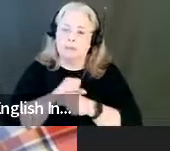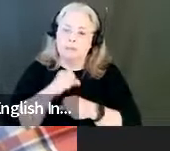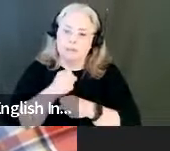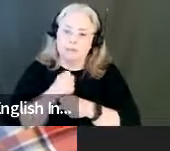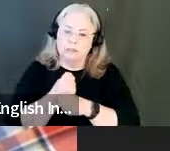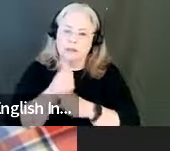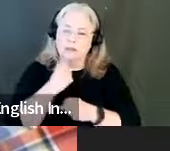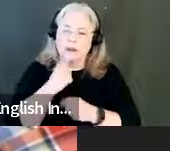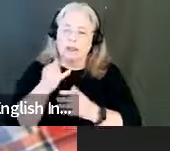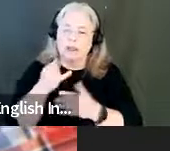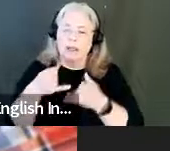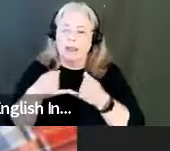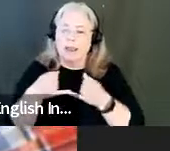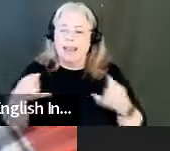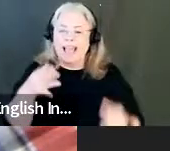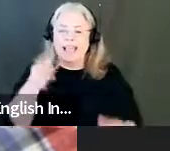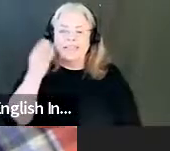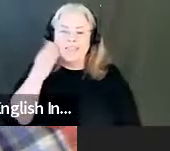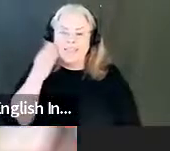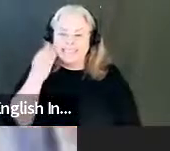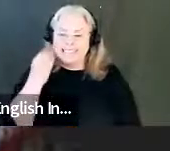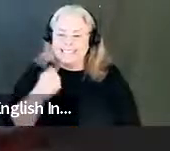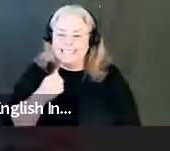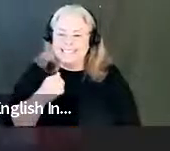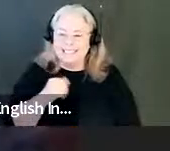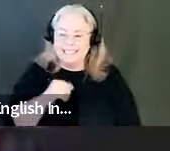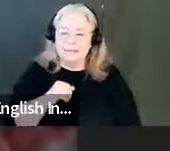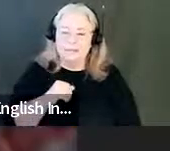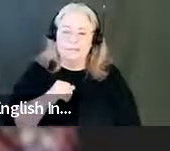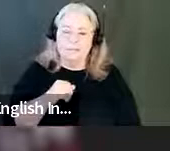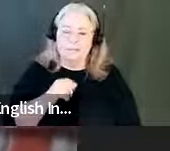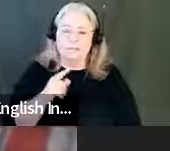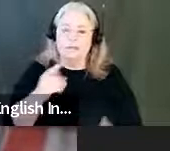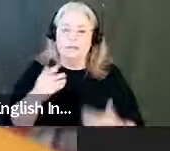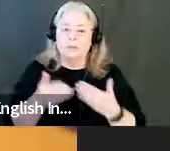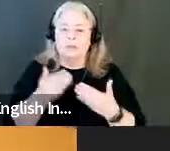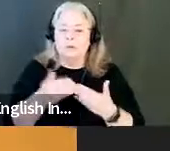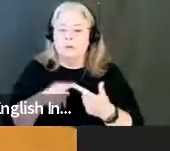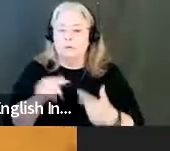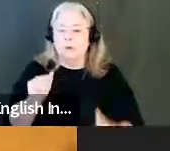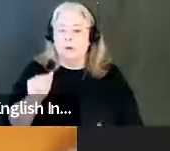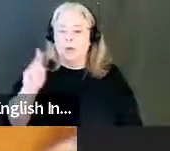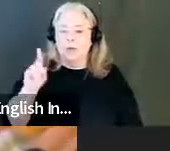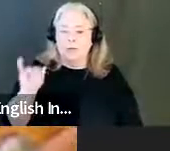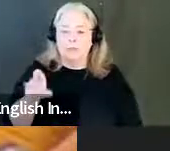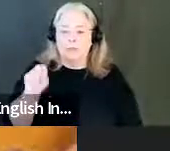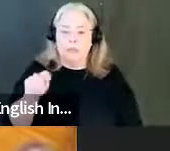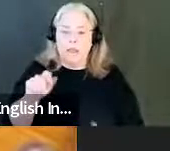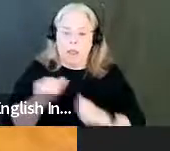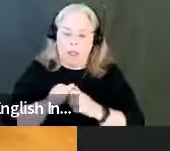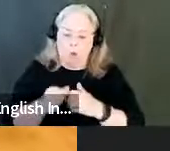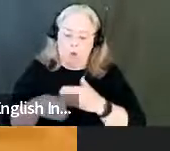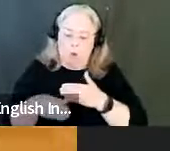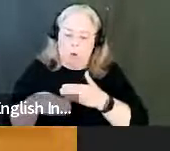line thickness when you're using it. It also is easy to adjust how close